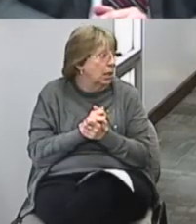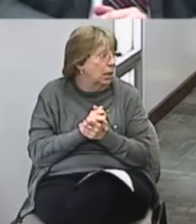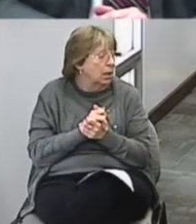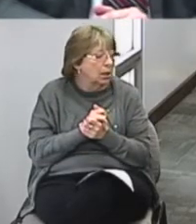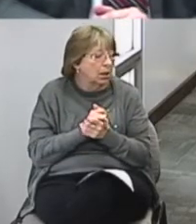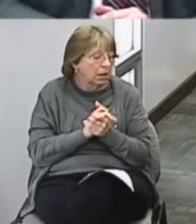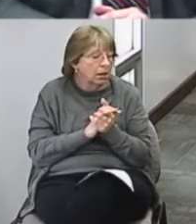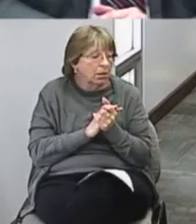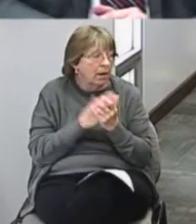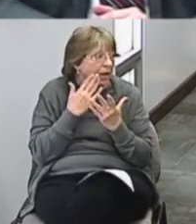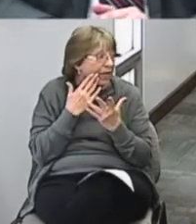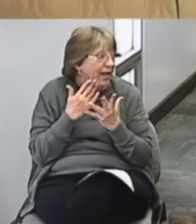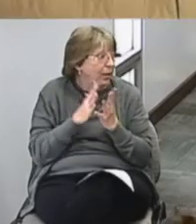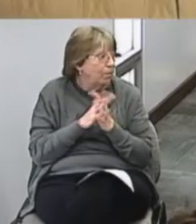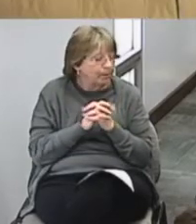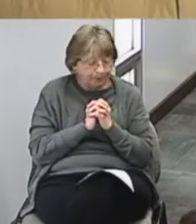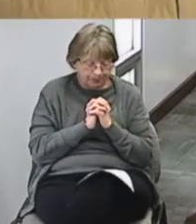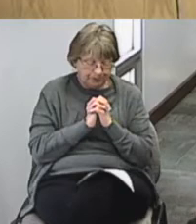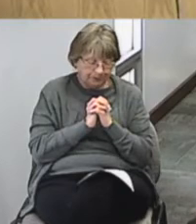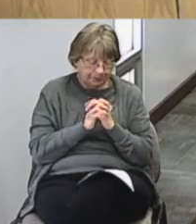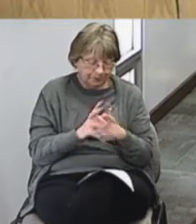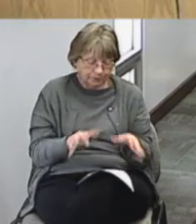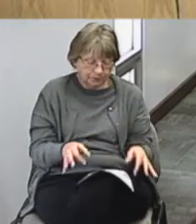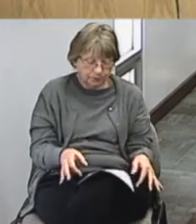Okay, thank you. Okay.